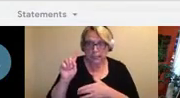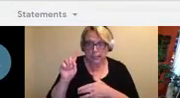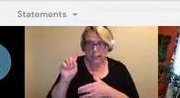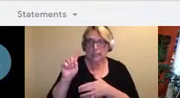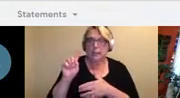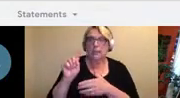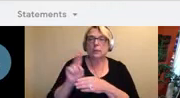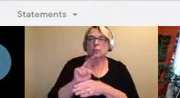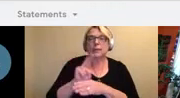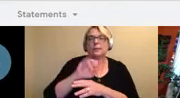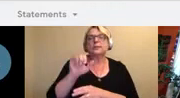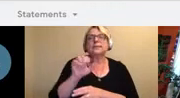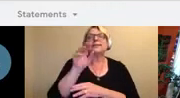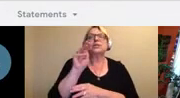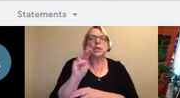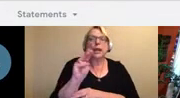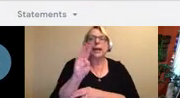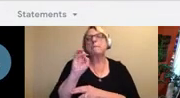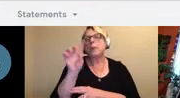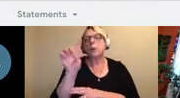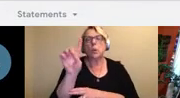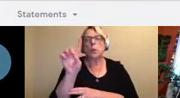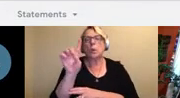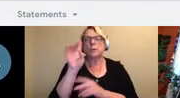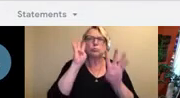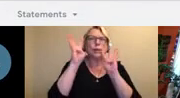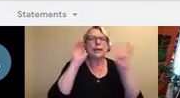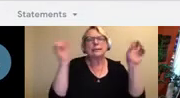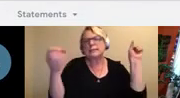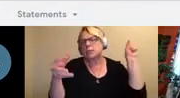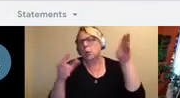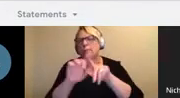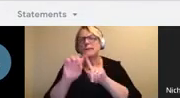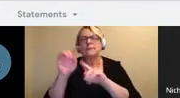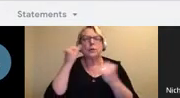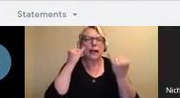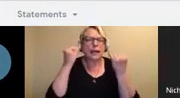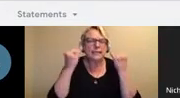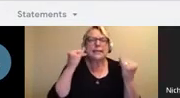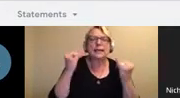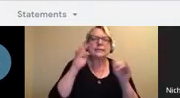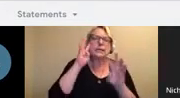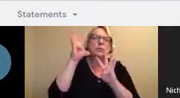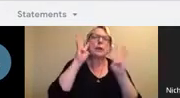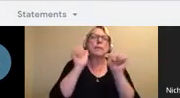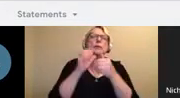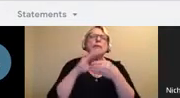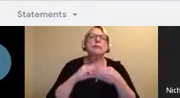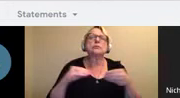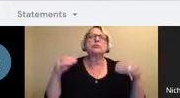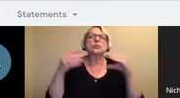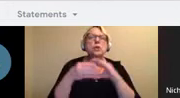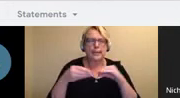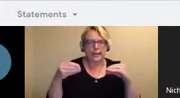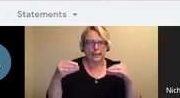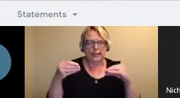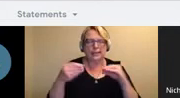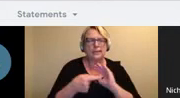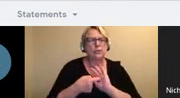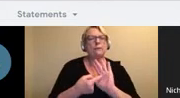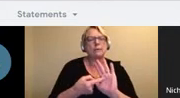the Jamboard to kind of brainstorm different ideas and come up with a sort of story that would